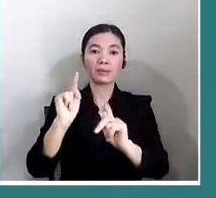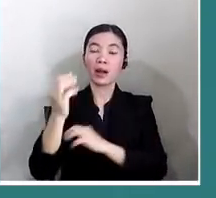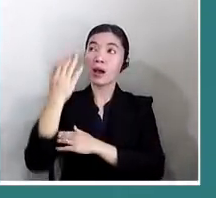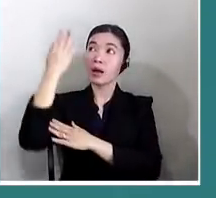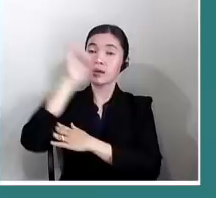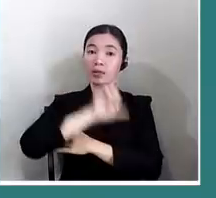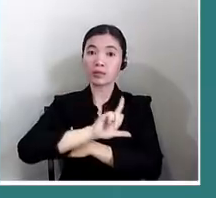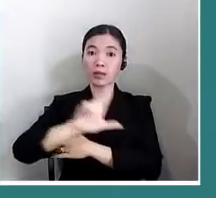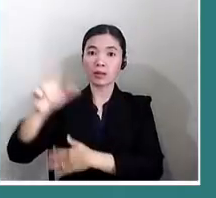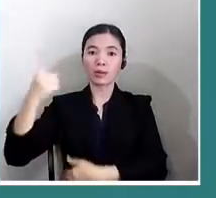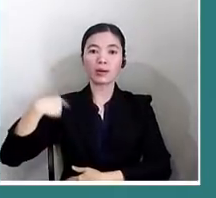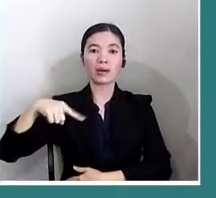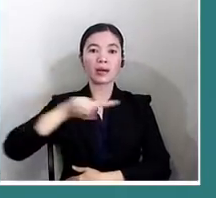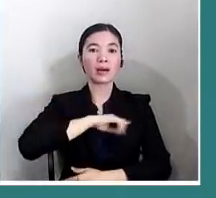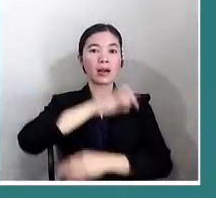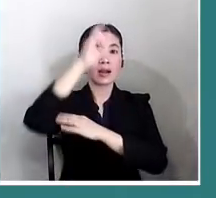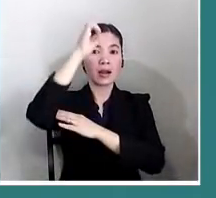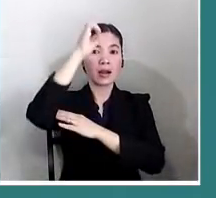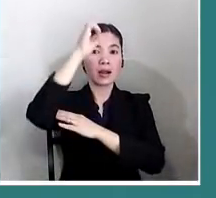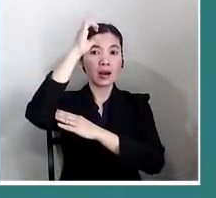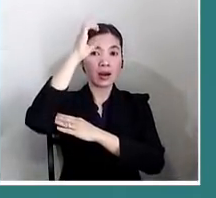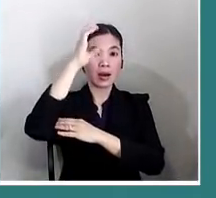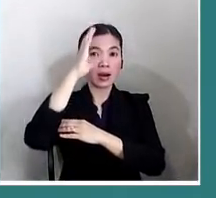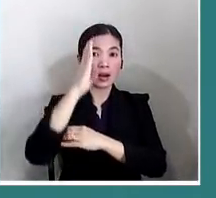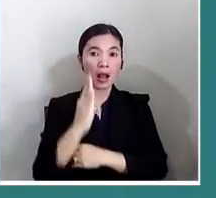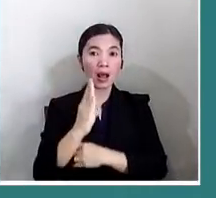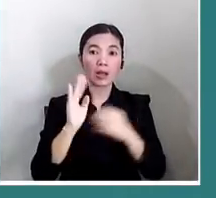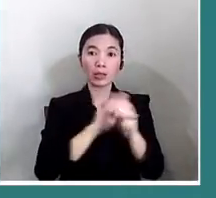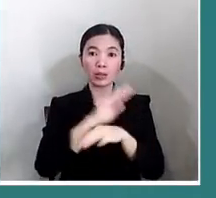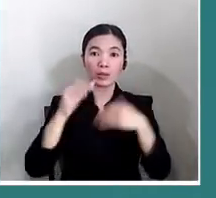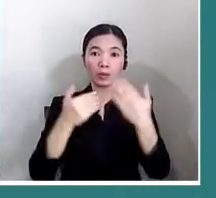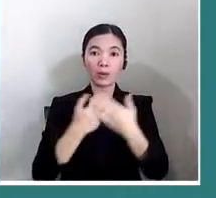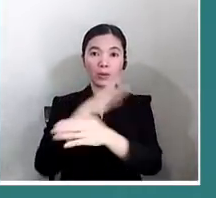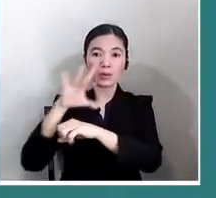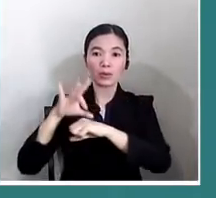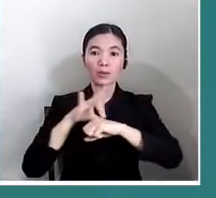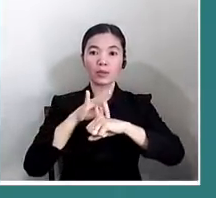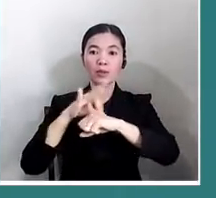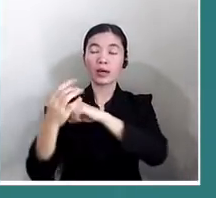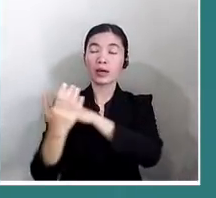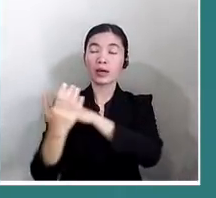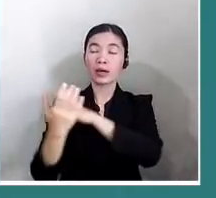God. Throughout the earth, His judgments